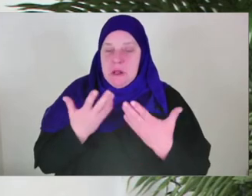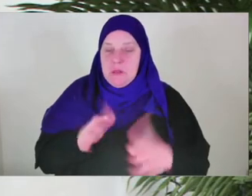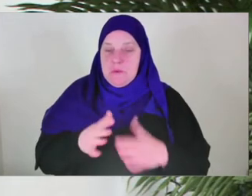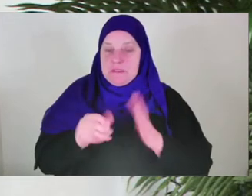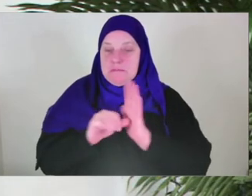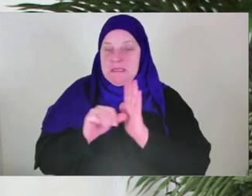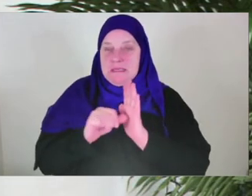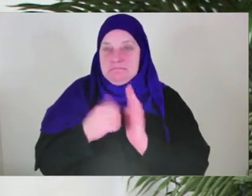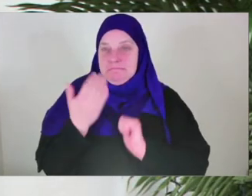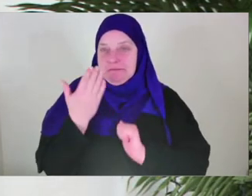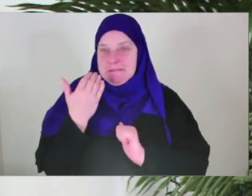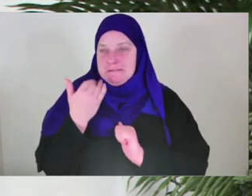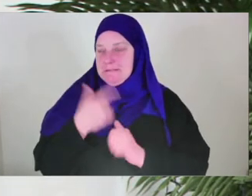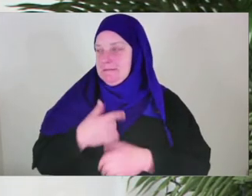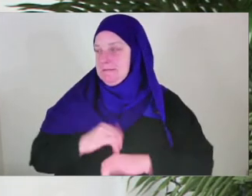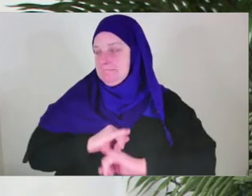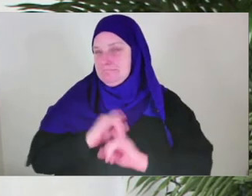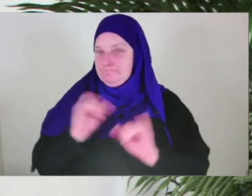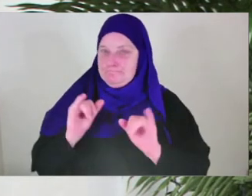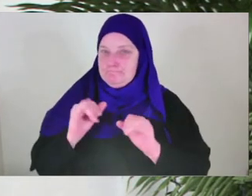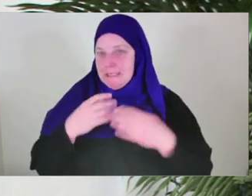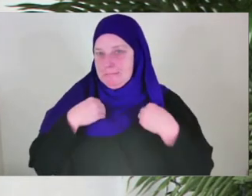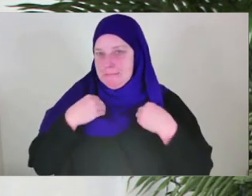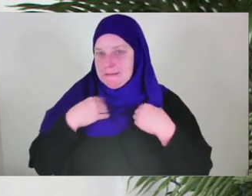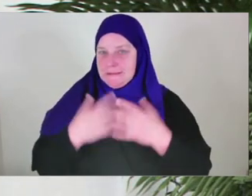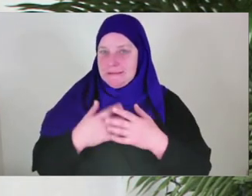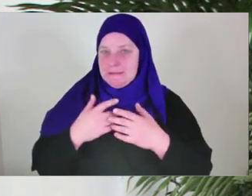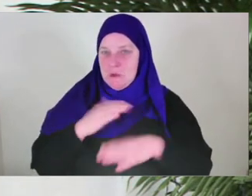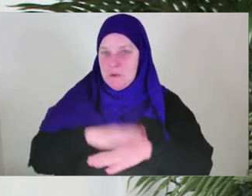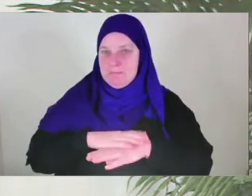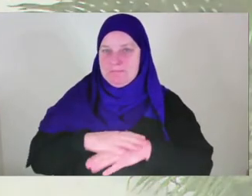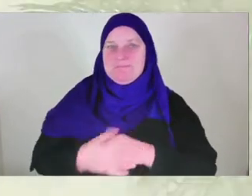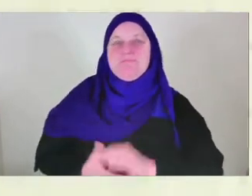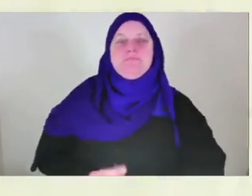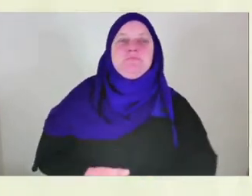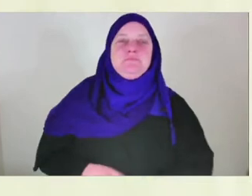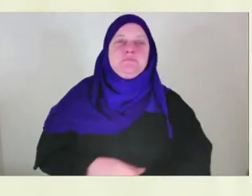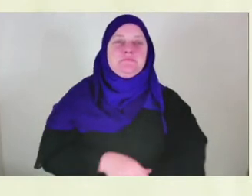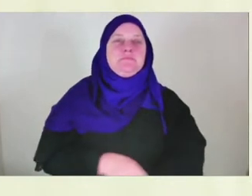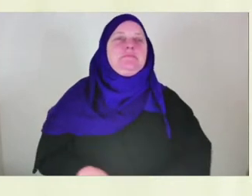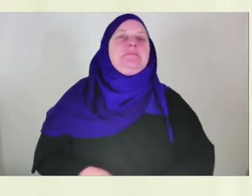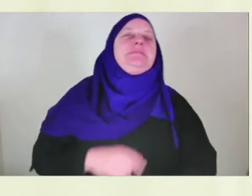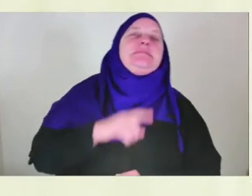I want to shift to Sheikh Mohammed and ask you, Sheikh. You were enjoying this, I know.